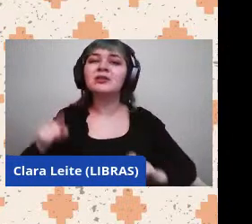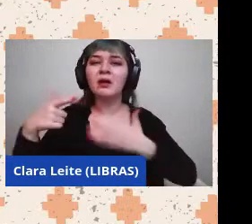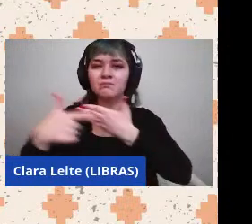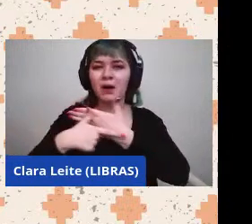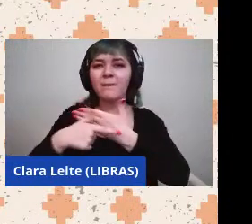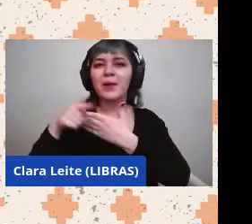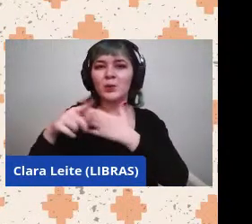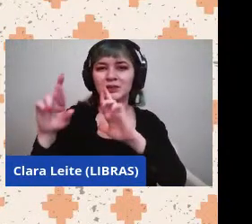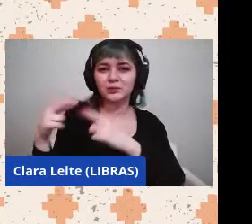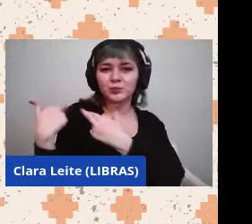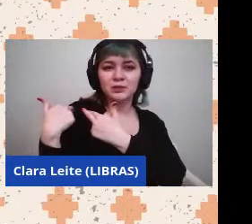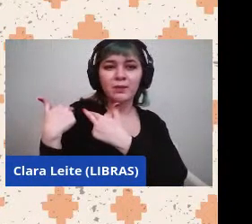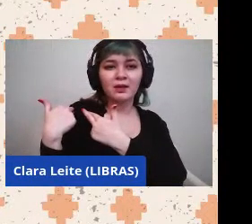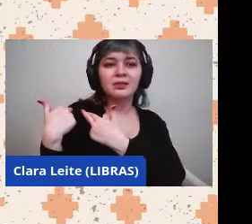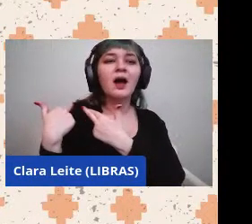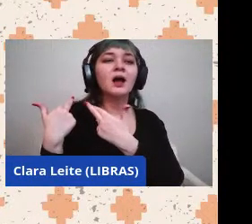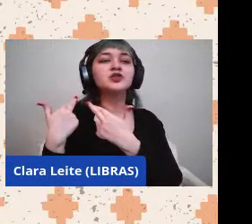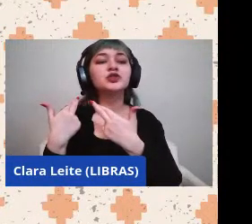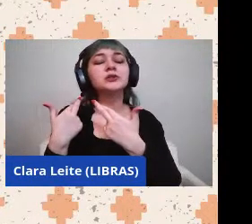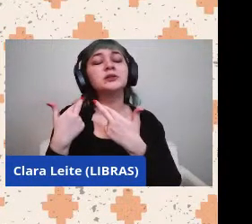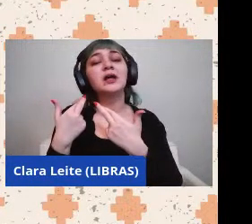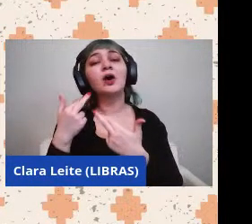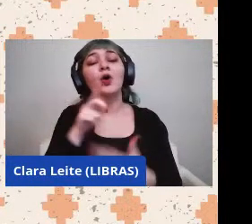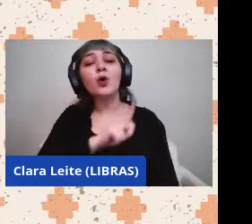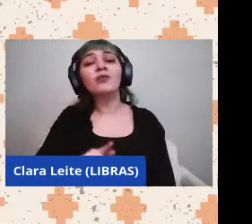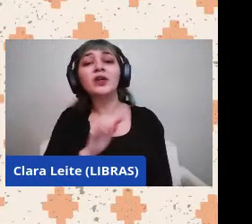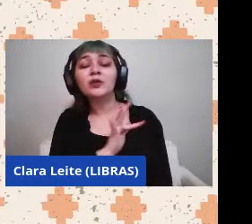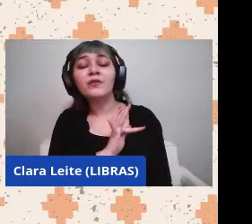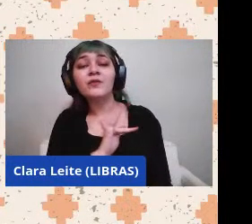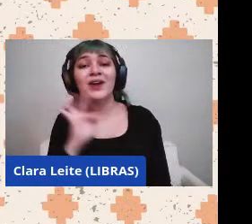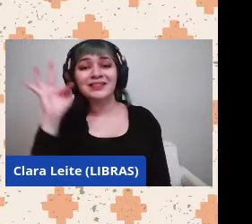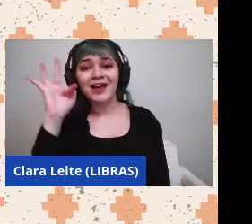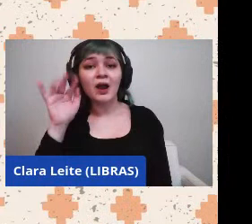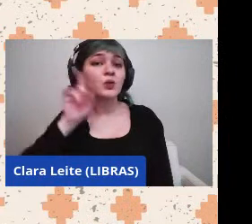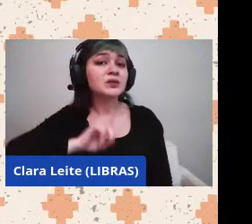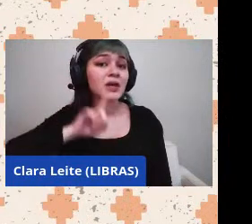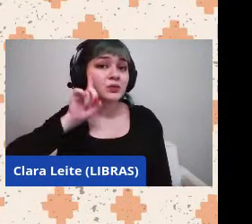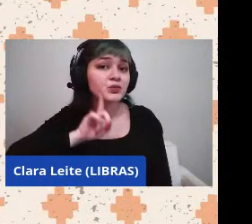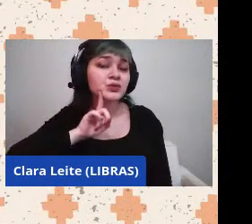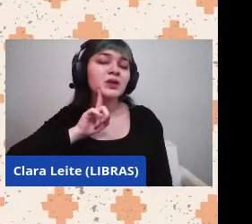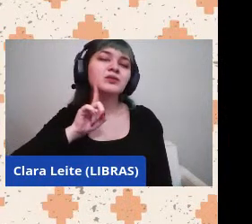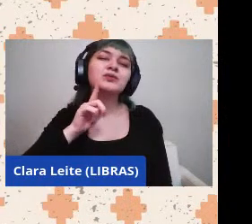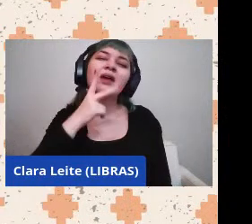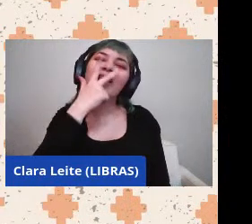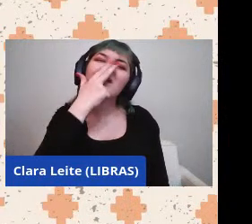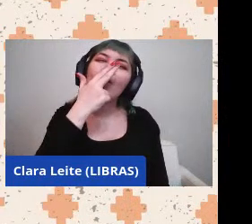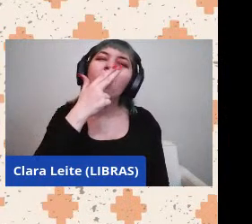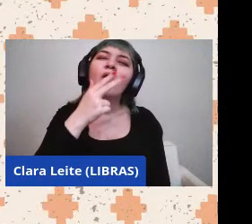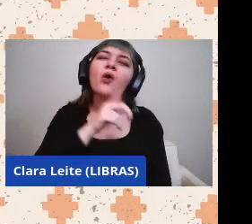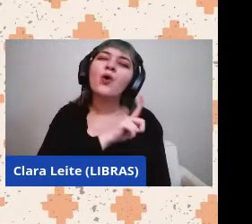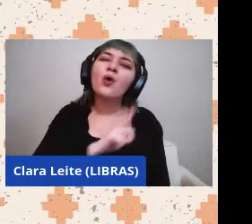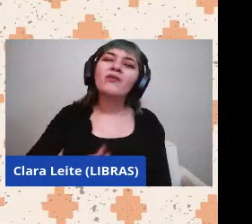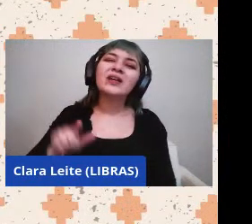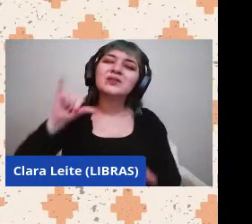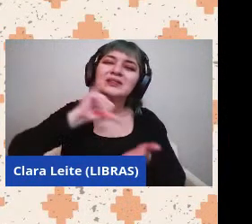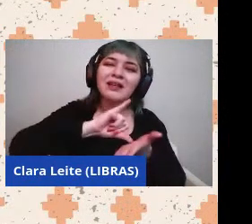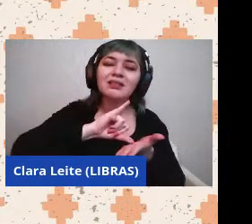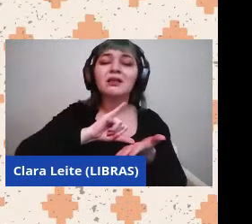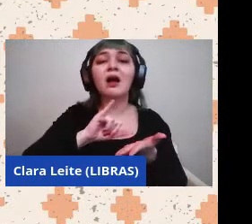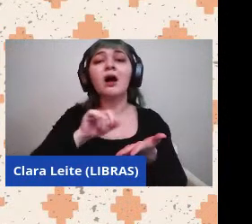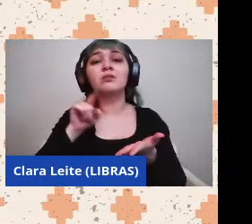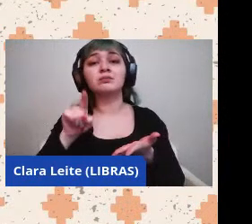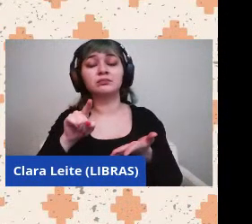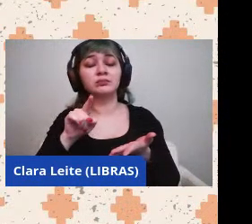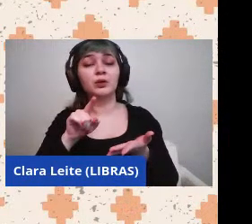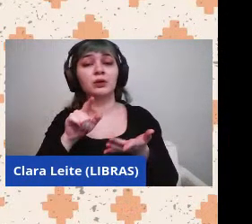of the US federal government, for us, the equivalent of the central government. The US government